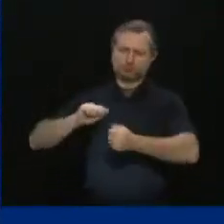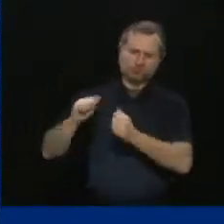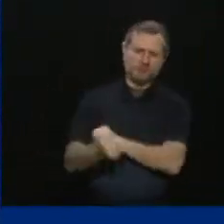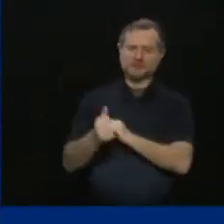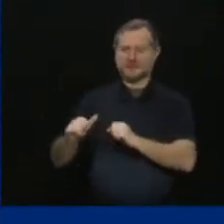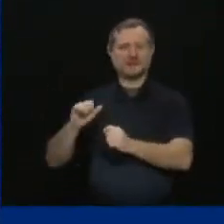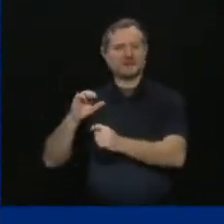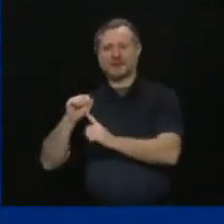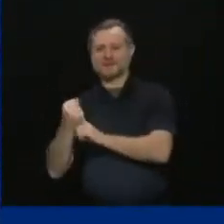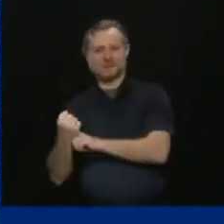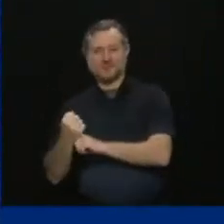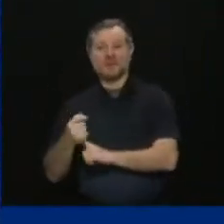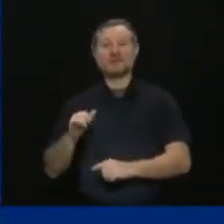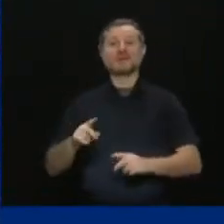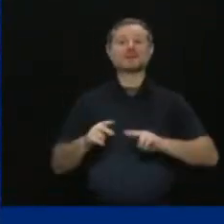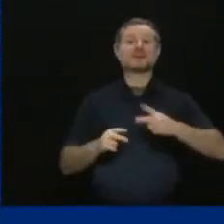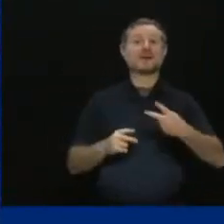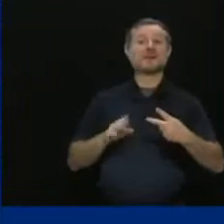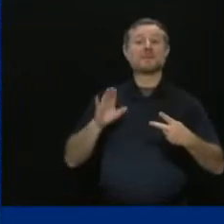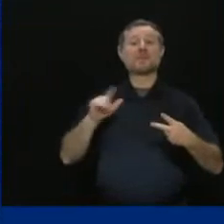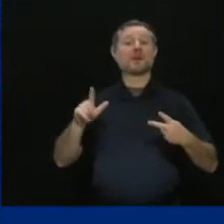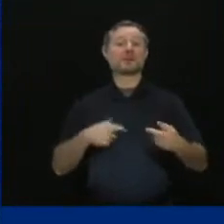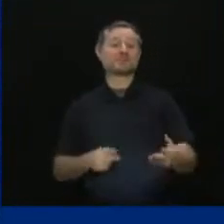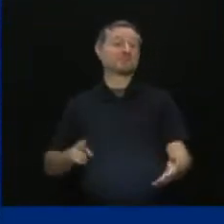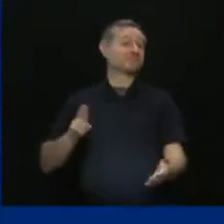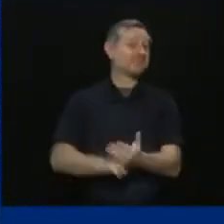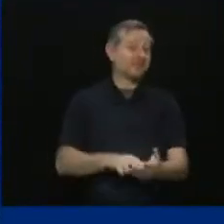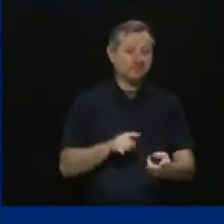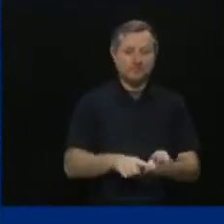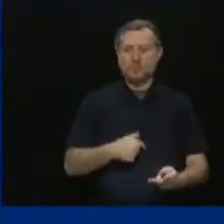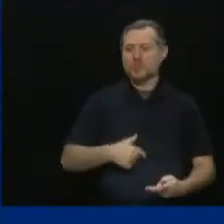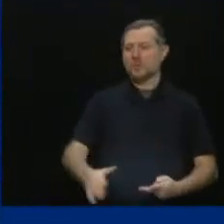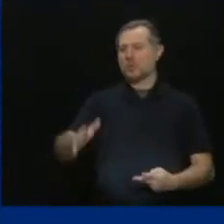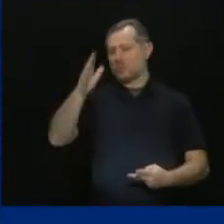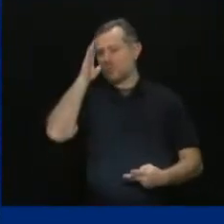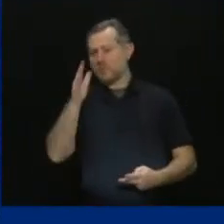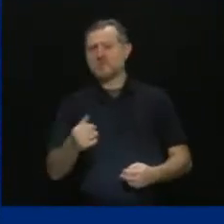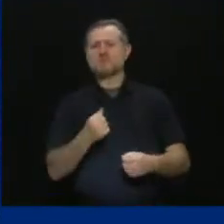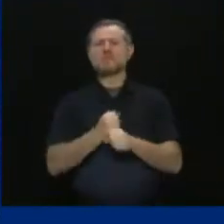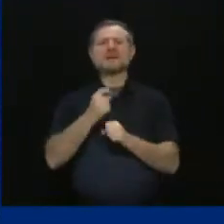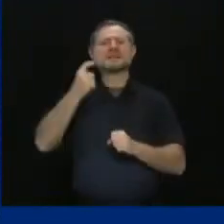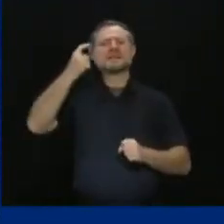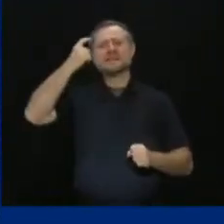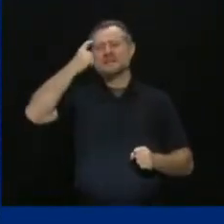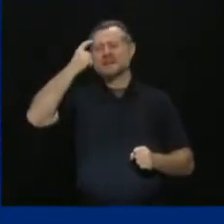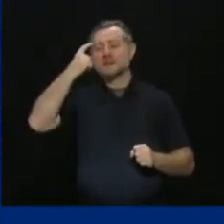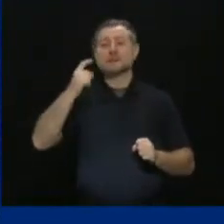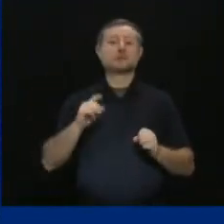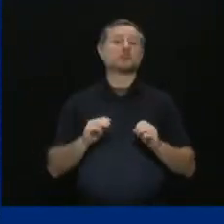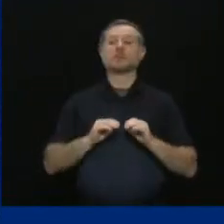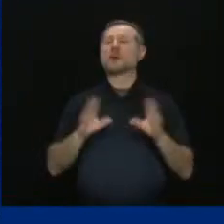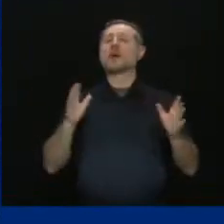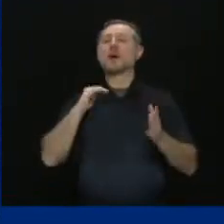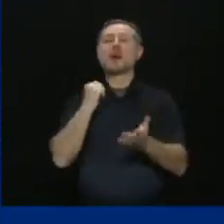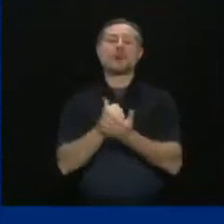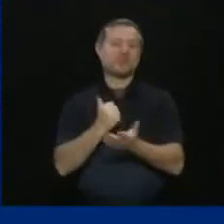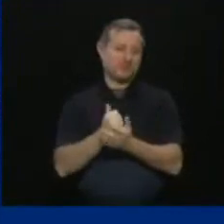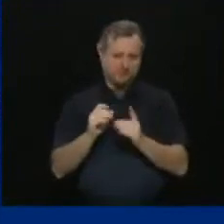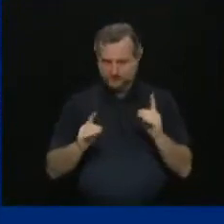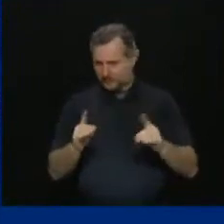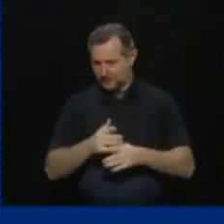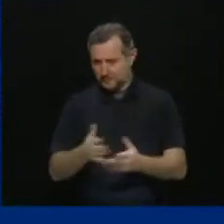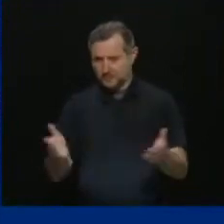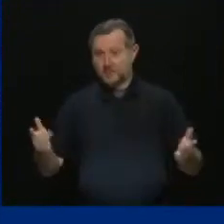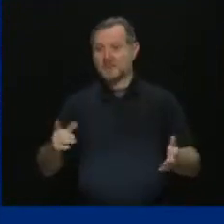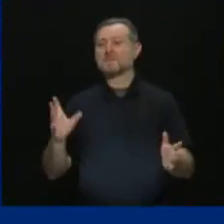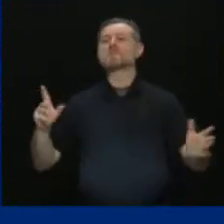bill that we're signing, and is going to make tremendous sense, but it's also going to make a difference in people's lives, and that we are now